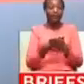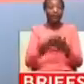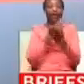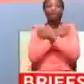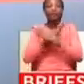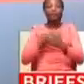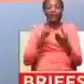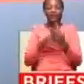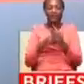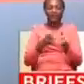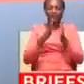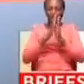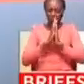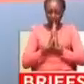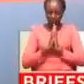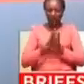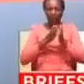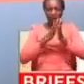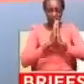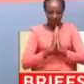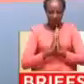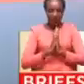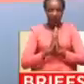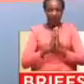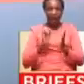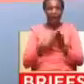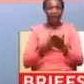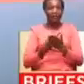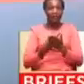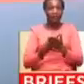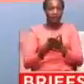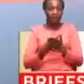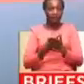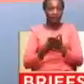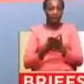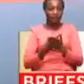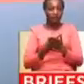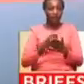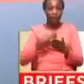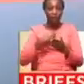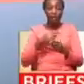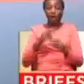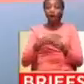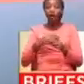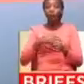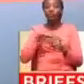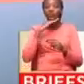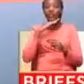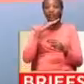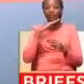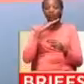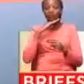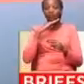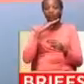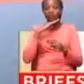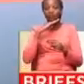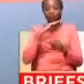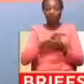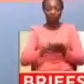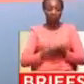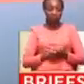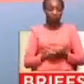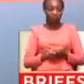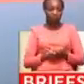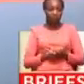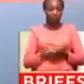immediately over the phone. And whatever that thing was, it was about to make me pass out. I was about to faint. Whatever it was, it